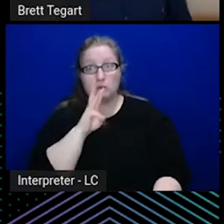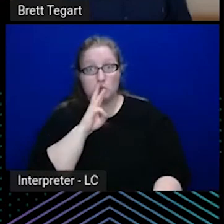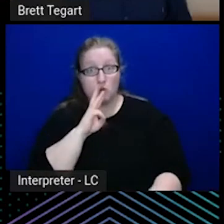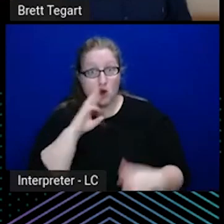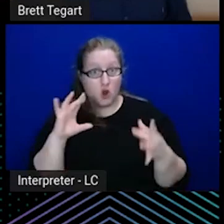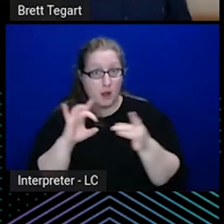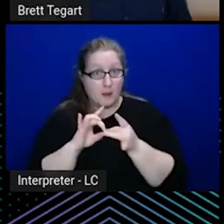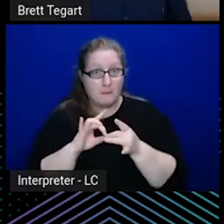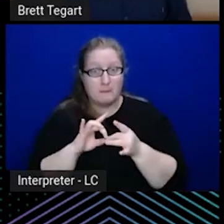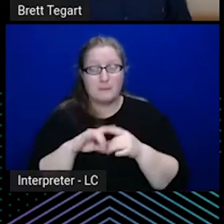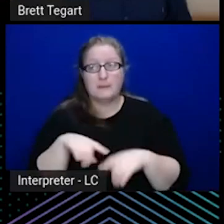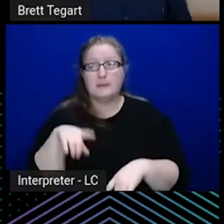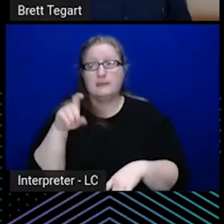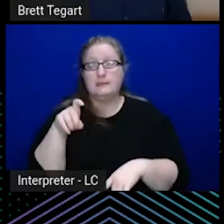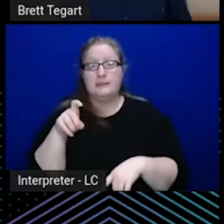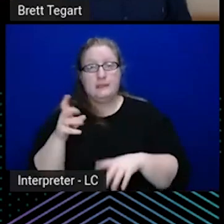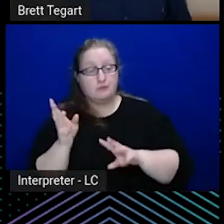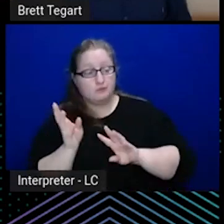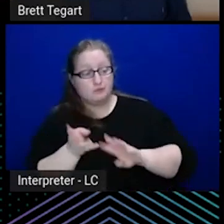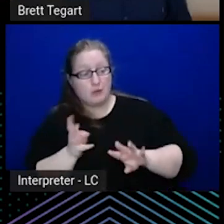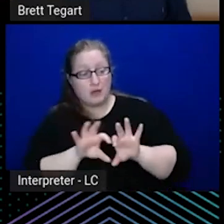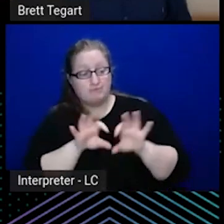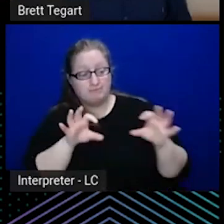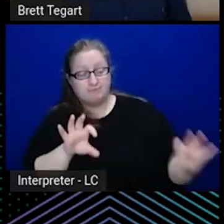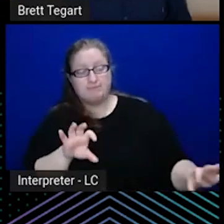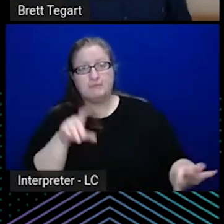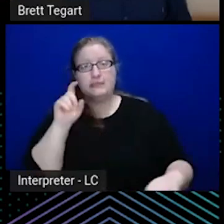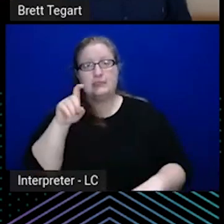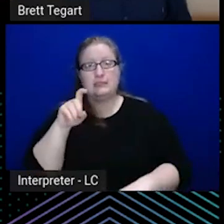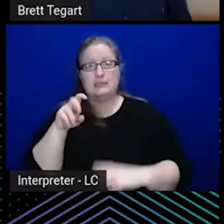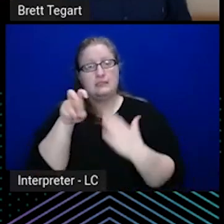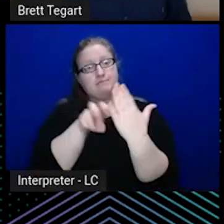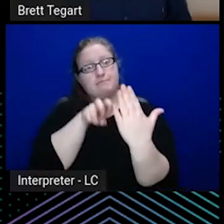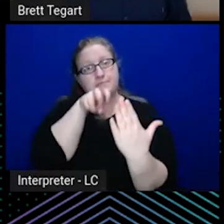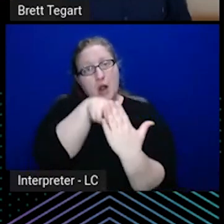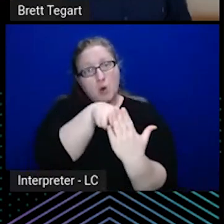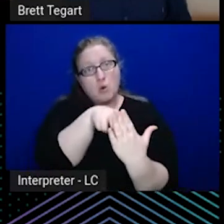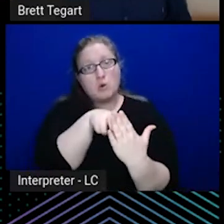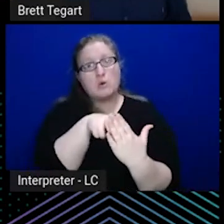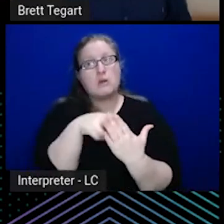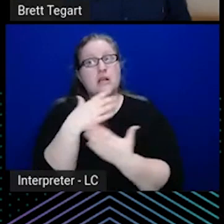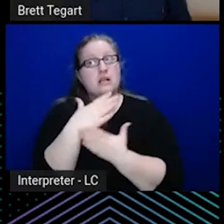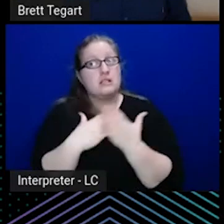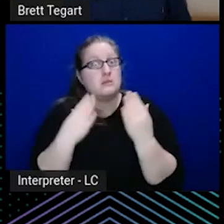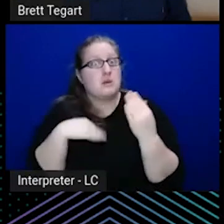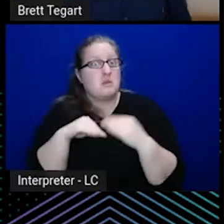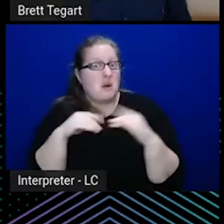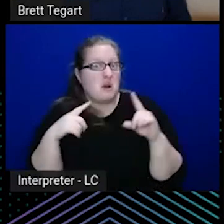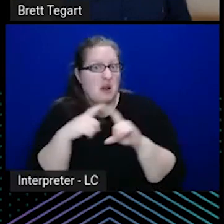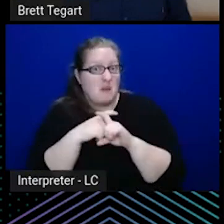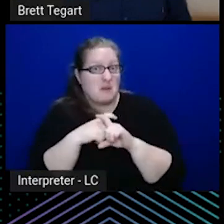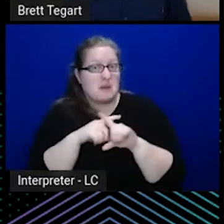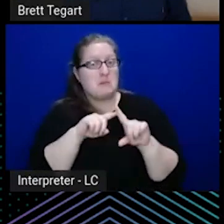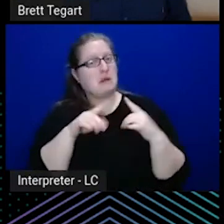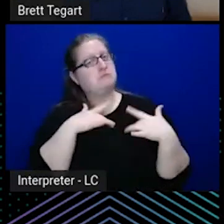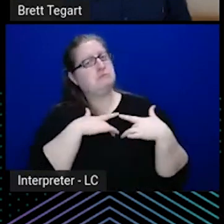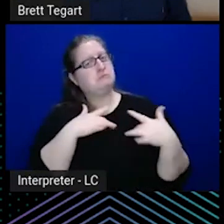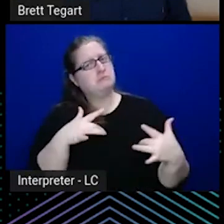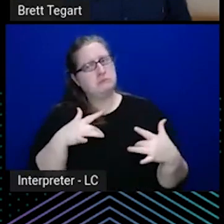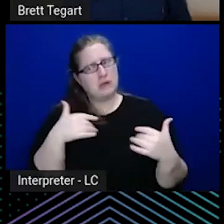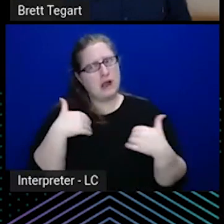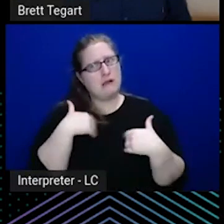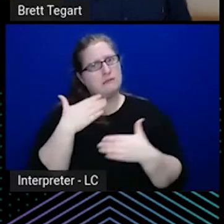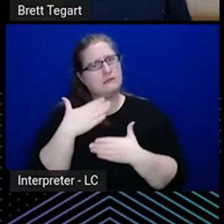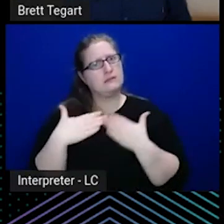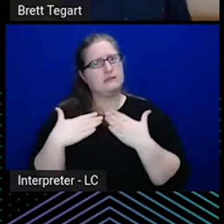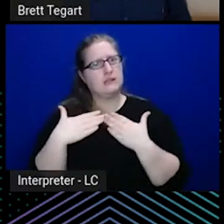need a power outlet, and some things are even more complicated than that. But usually, when you come to an apartment, there's some fixtures that you expect